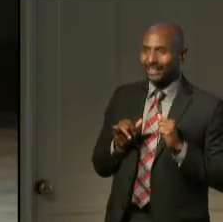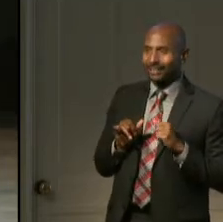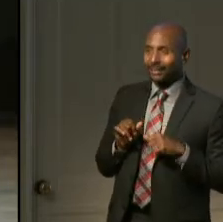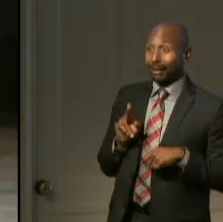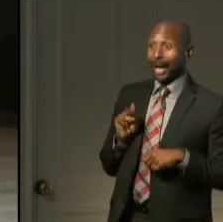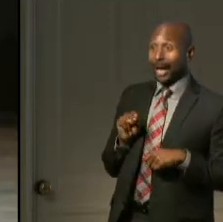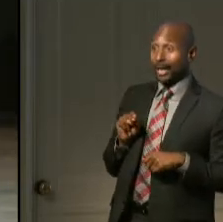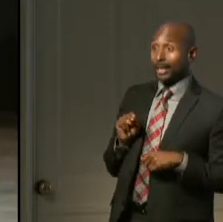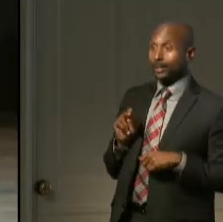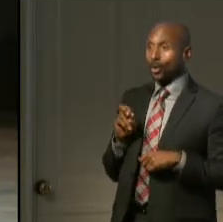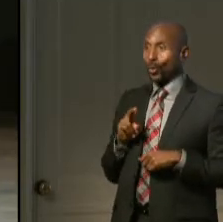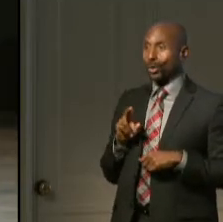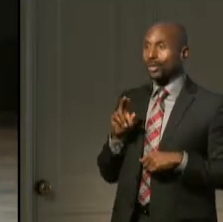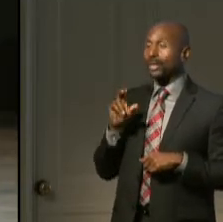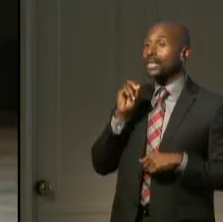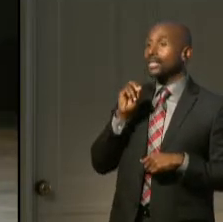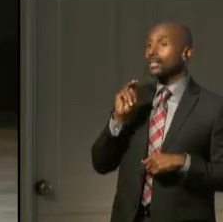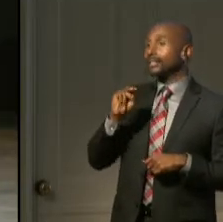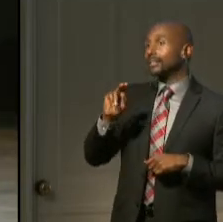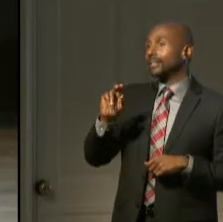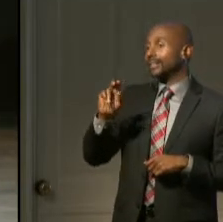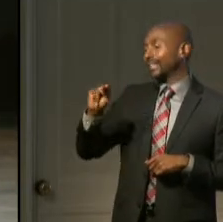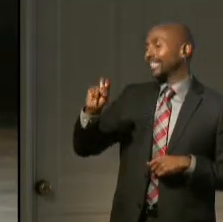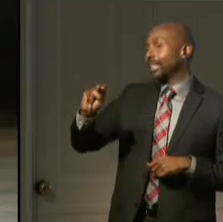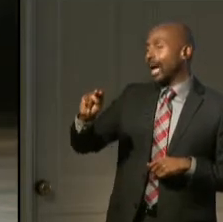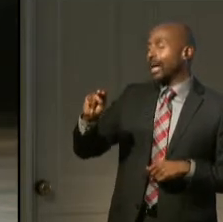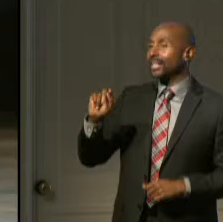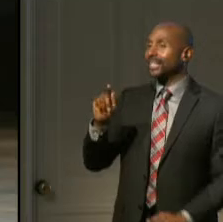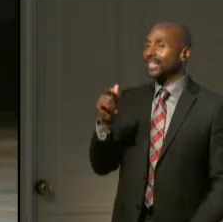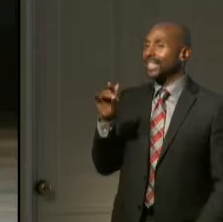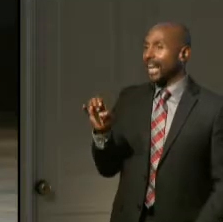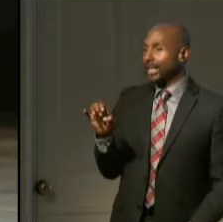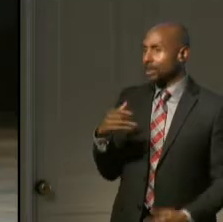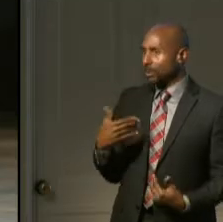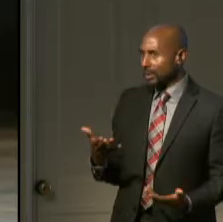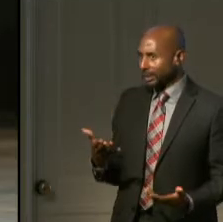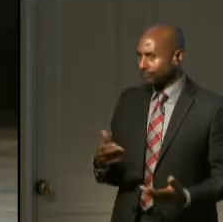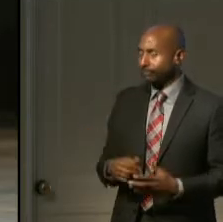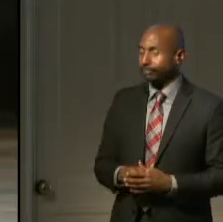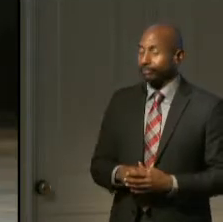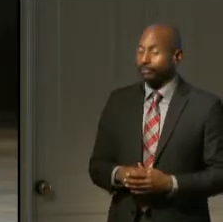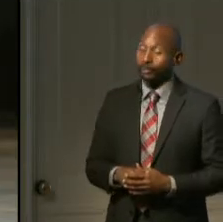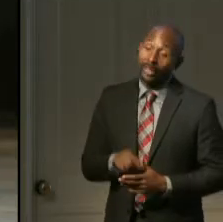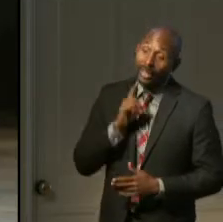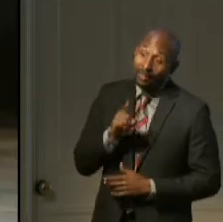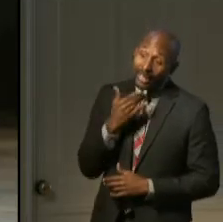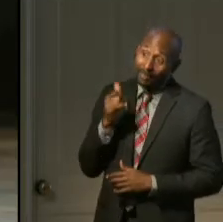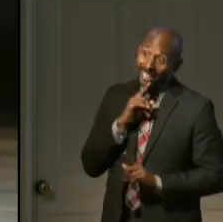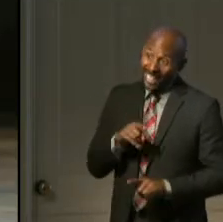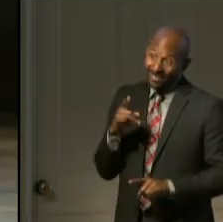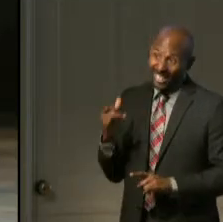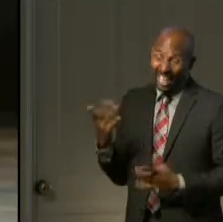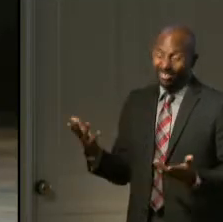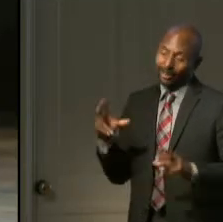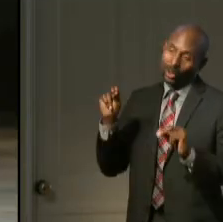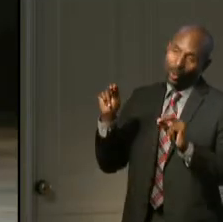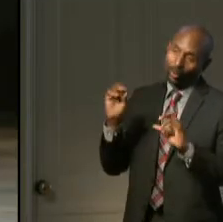untangible, non-tangible too? I think largely no is the answer to that. I think that